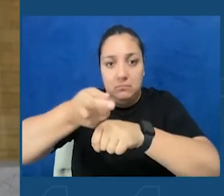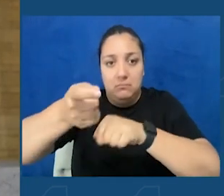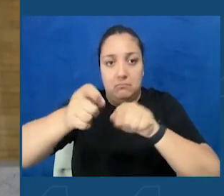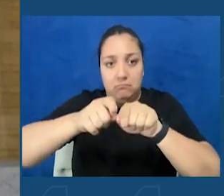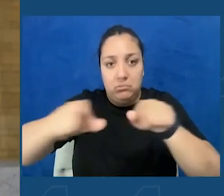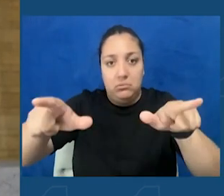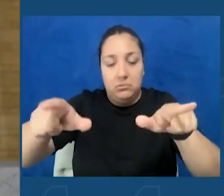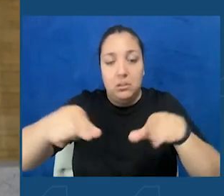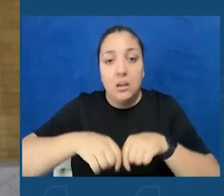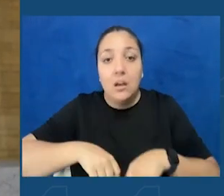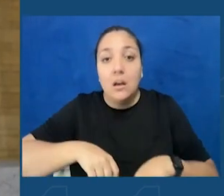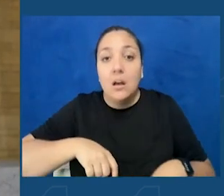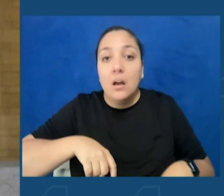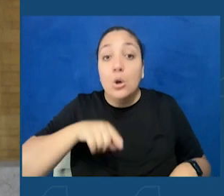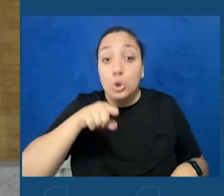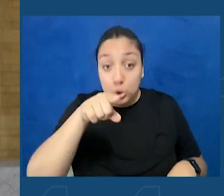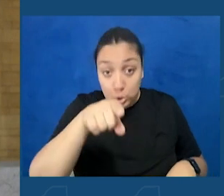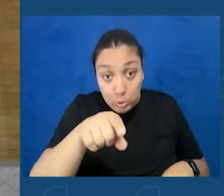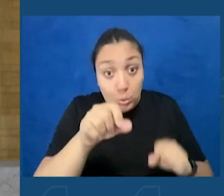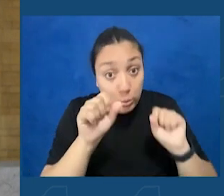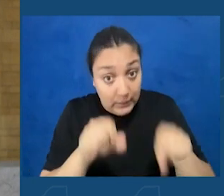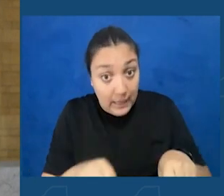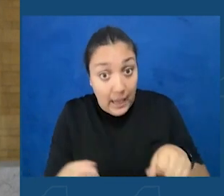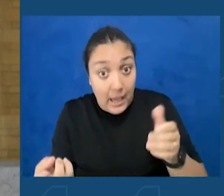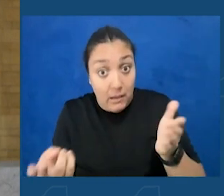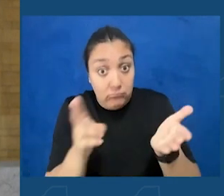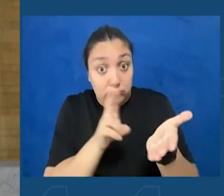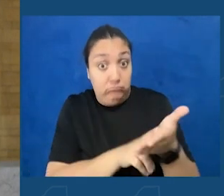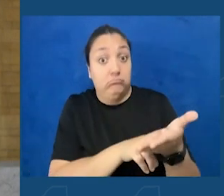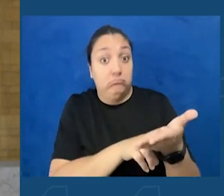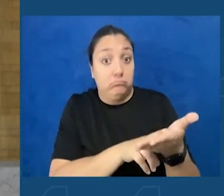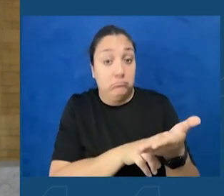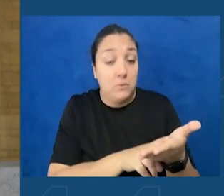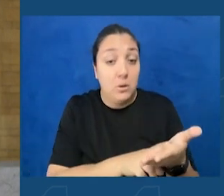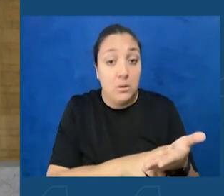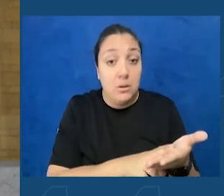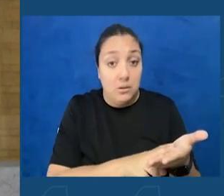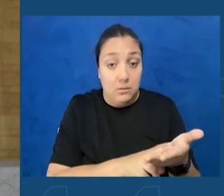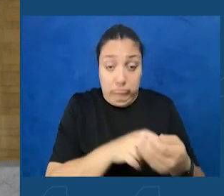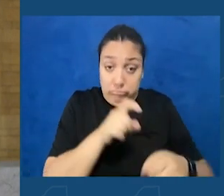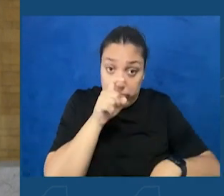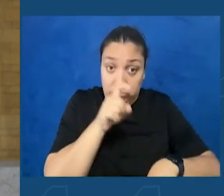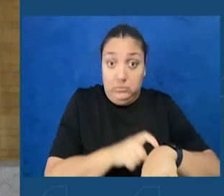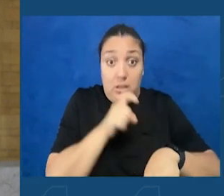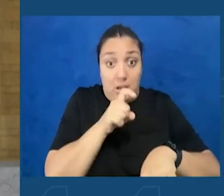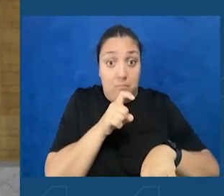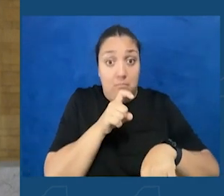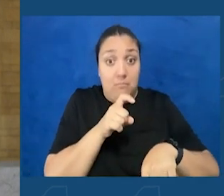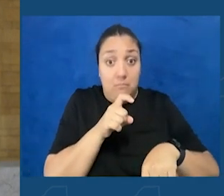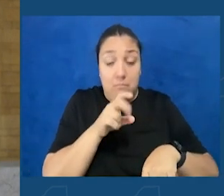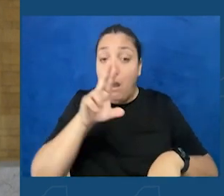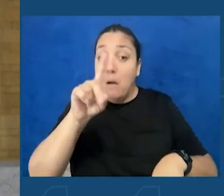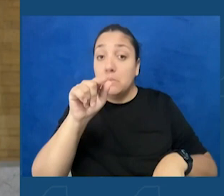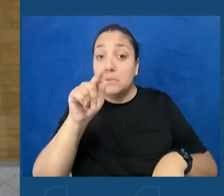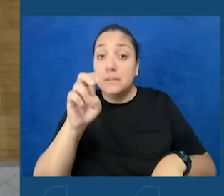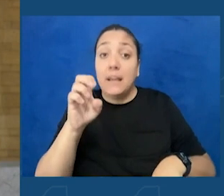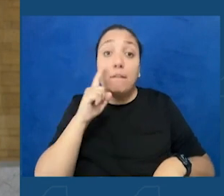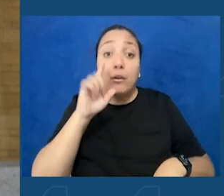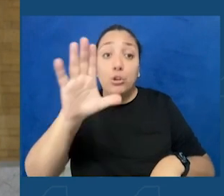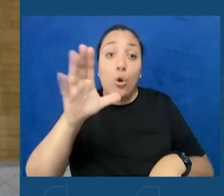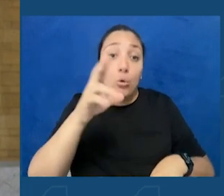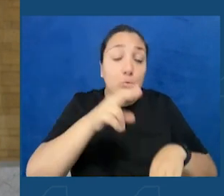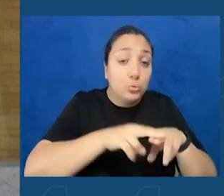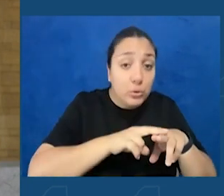can sign up for real-time updates on your specific line, whatever train you ride, whatever bus you ride, so you know if it's